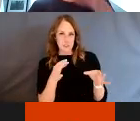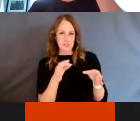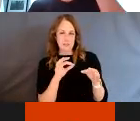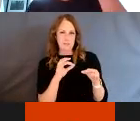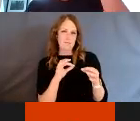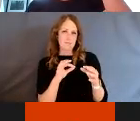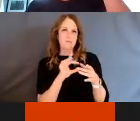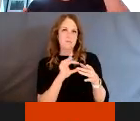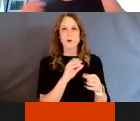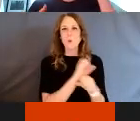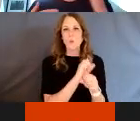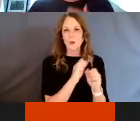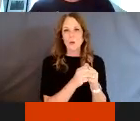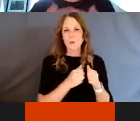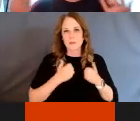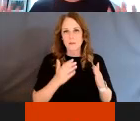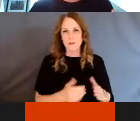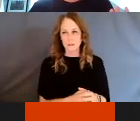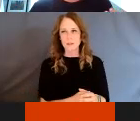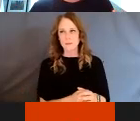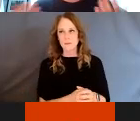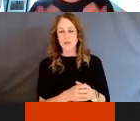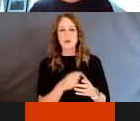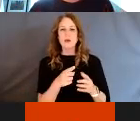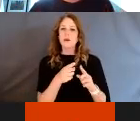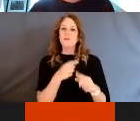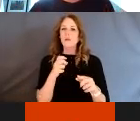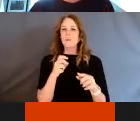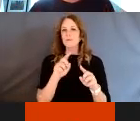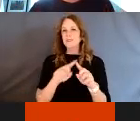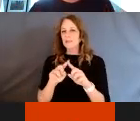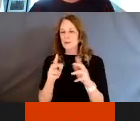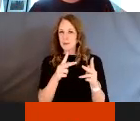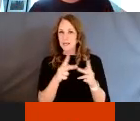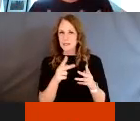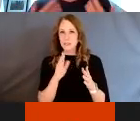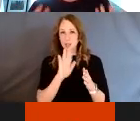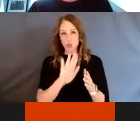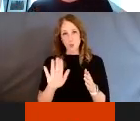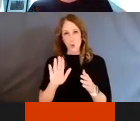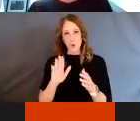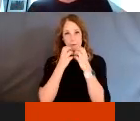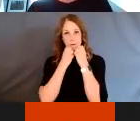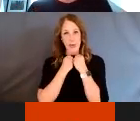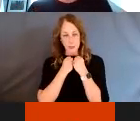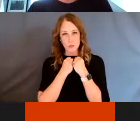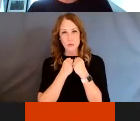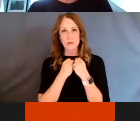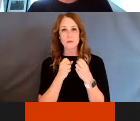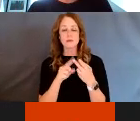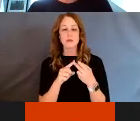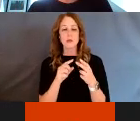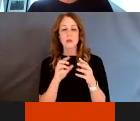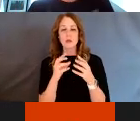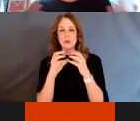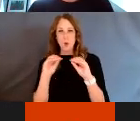with survivors. So this comes from a couple of different places. It may come from some of your own values, the values of the organizations